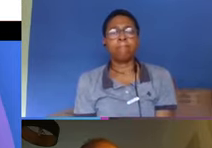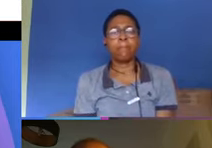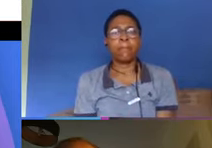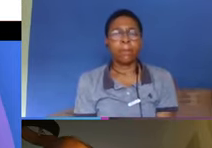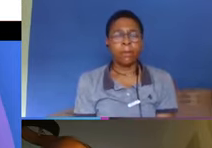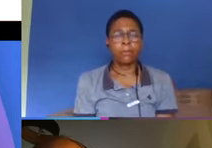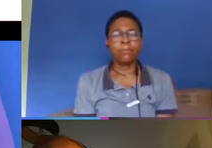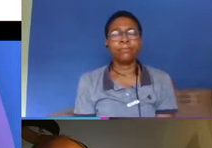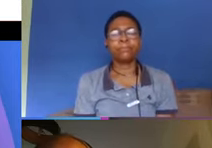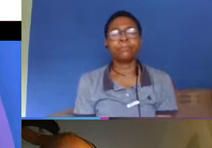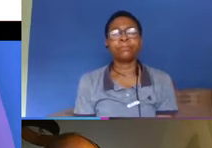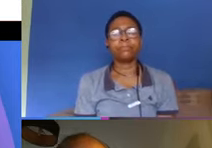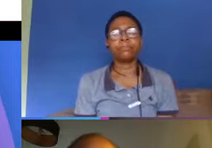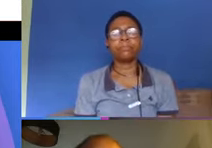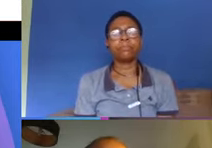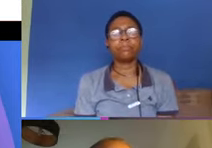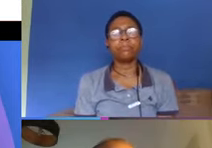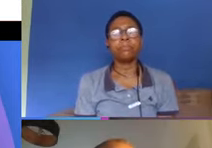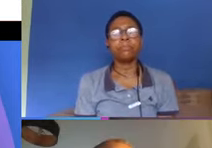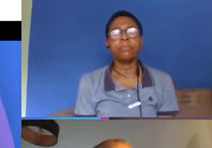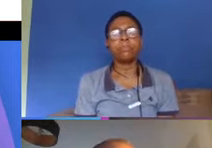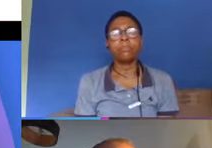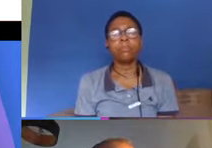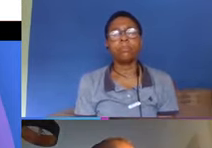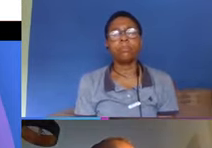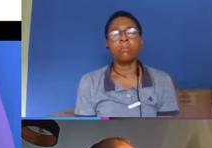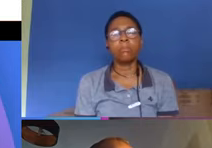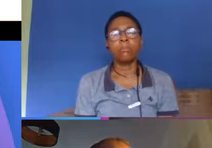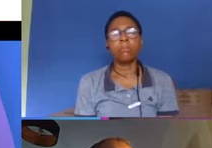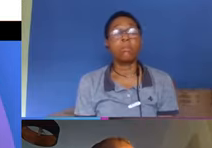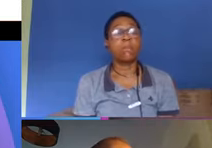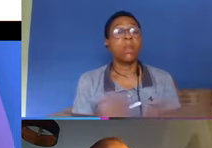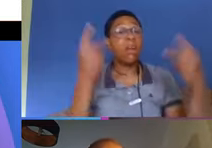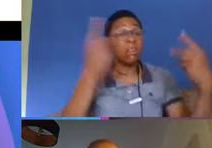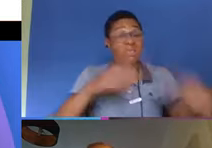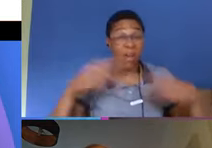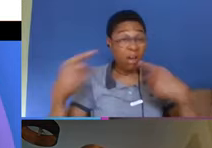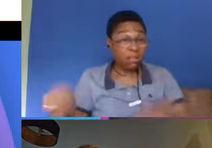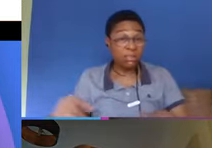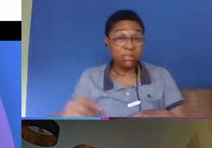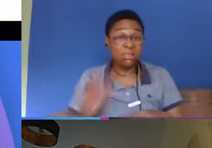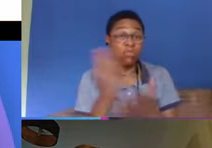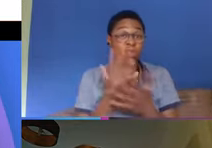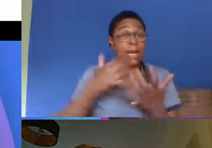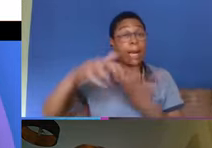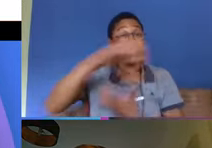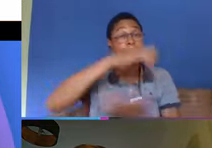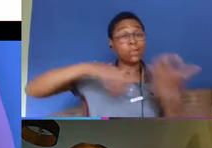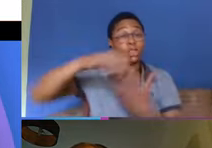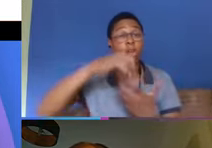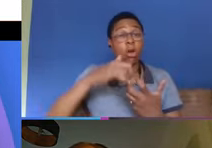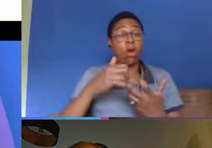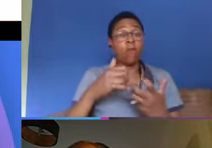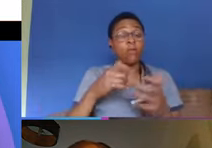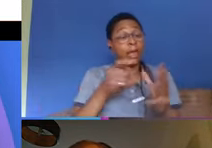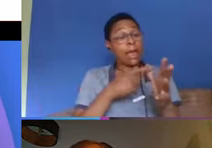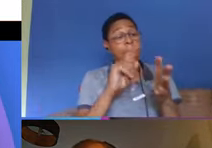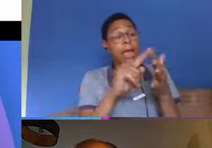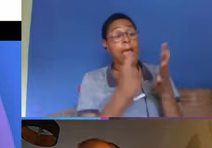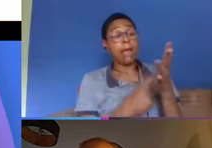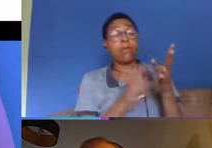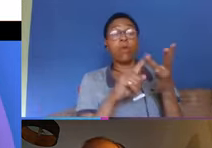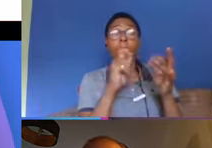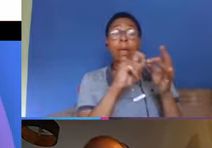So it's a mix, obviously dancers are mixed between aerobic and anaerobic. Towards the beginning bit of class